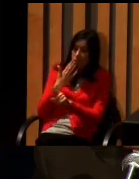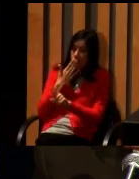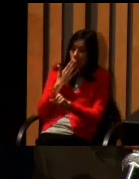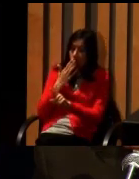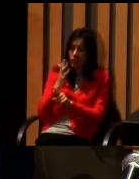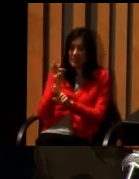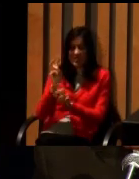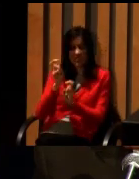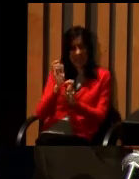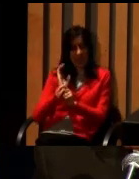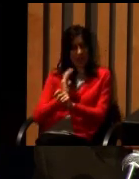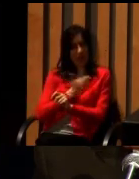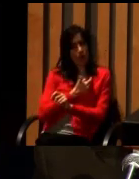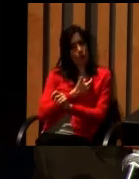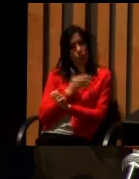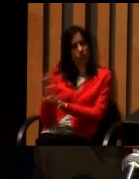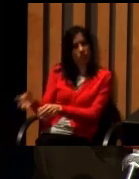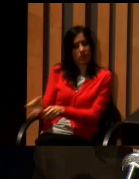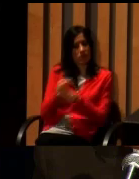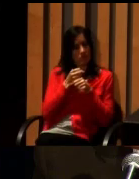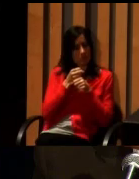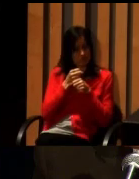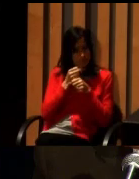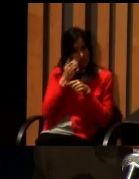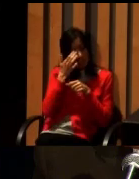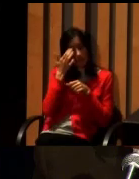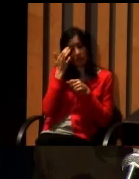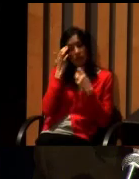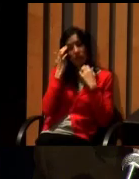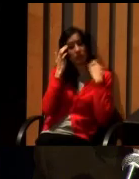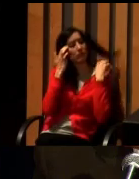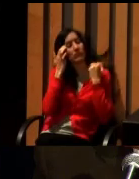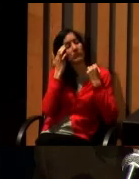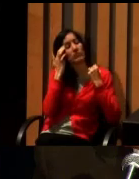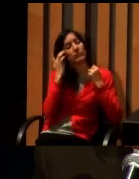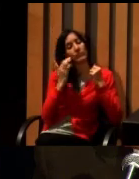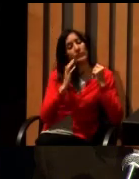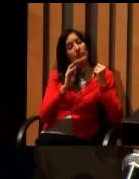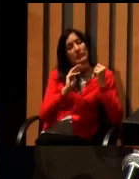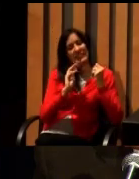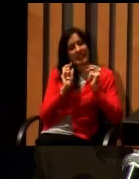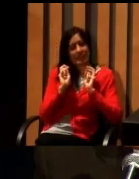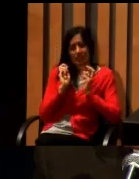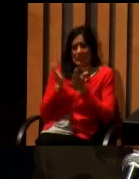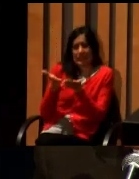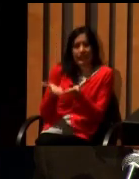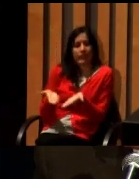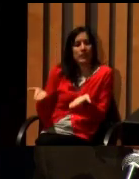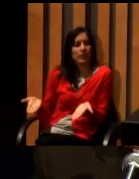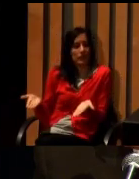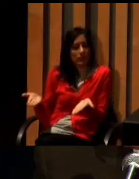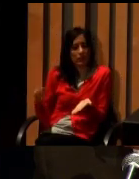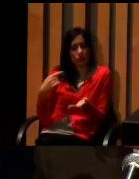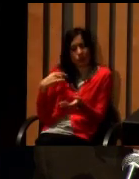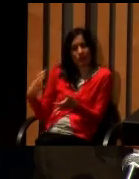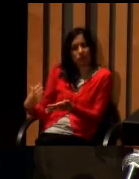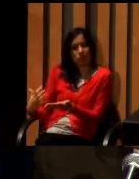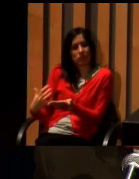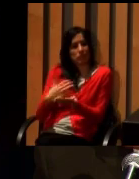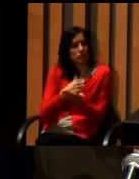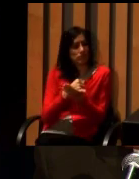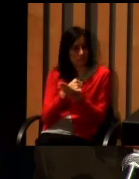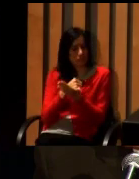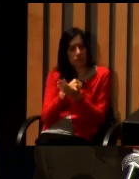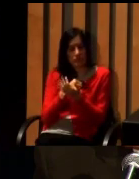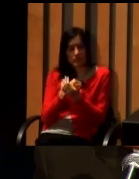trophy. It's the dominant culture's collection of an artifact that we are to